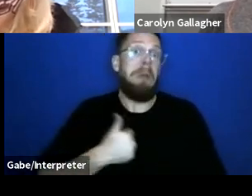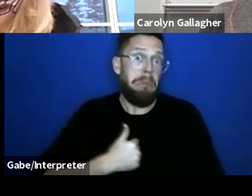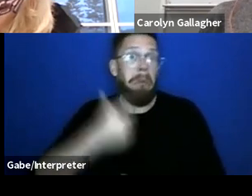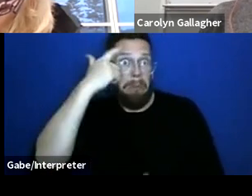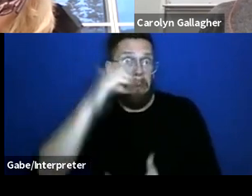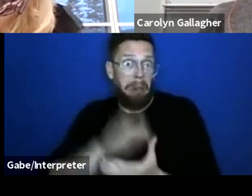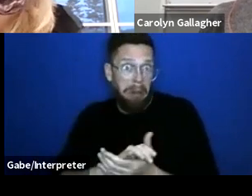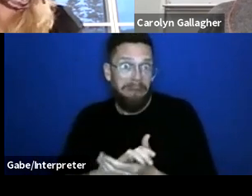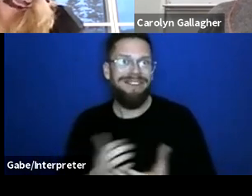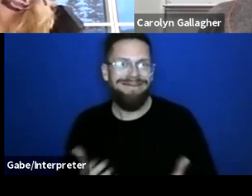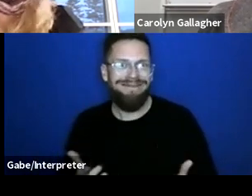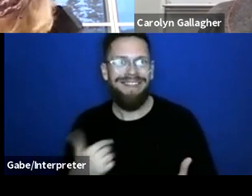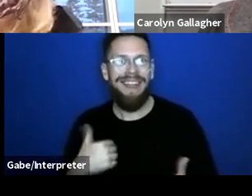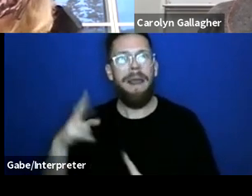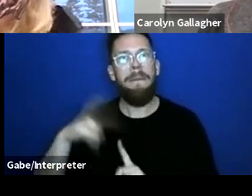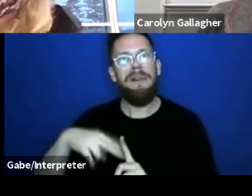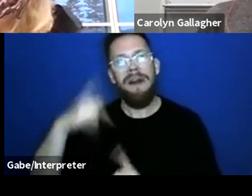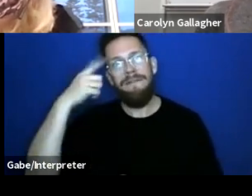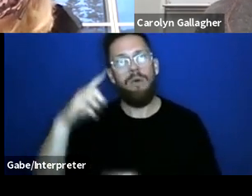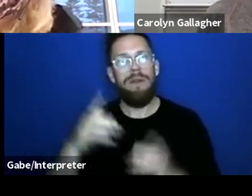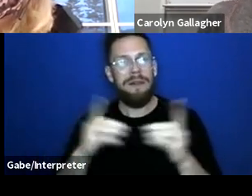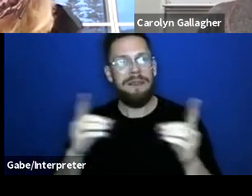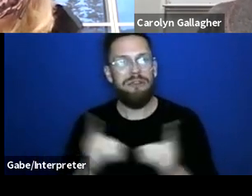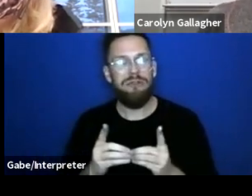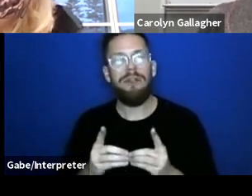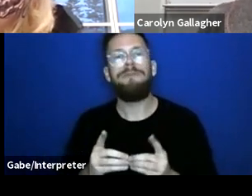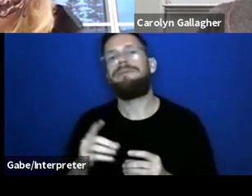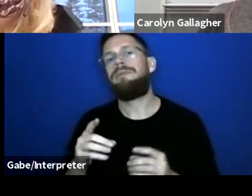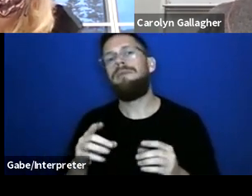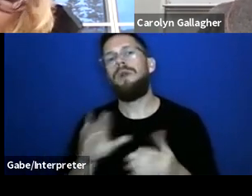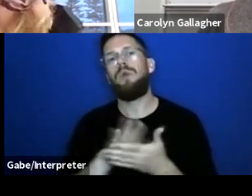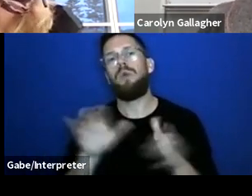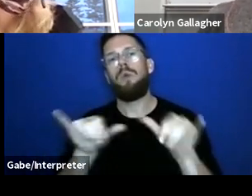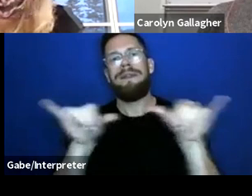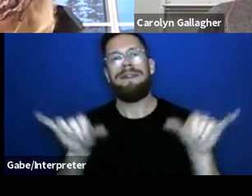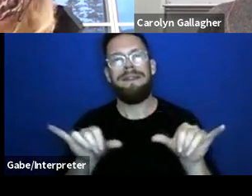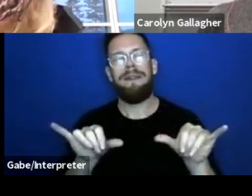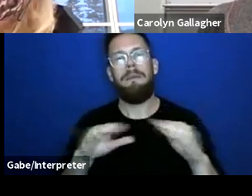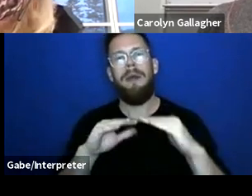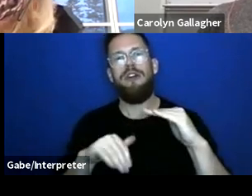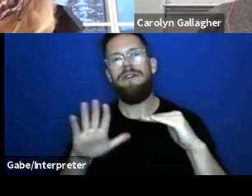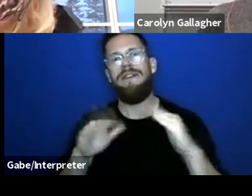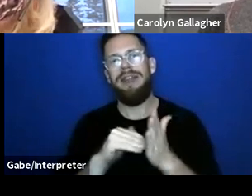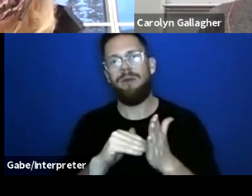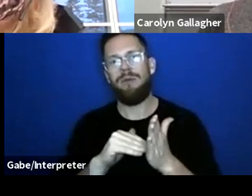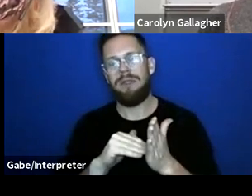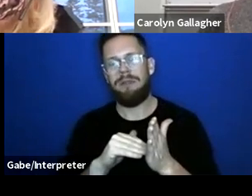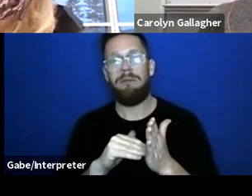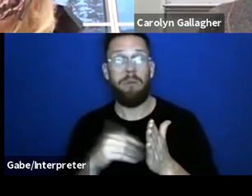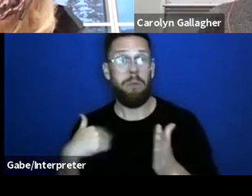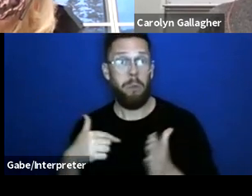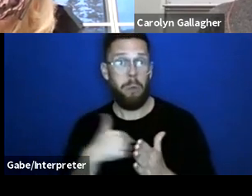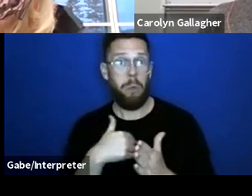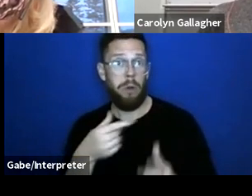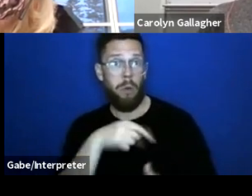I applied on behalf of the district for a school system under 5,000, which is one of the categories. And we are what's considered